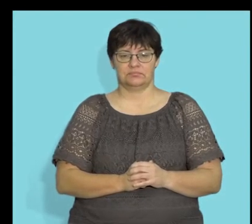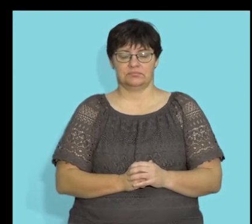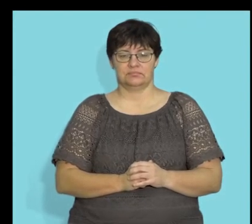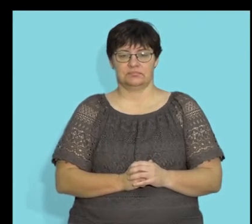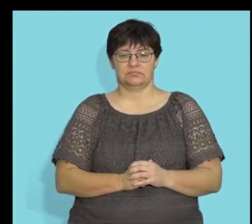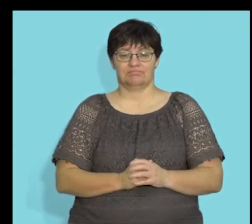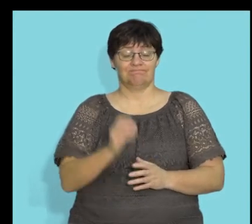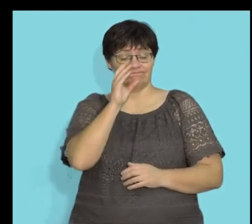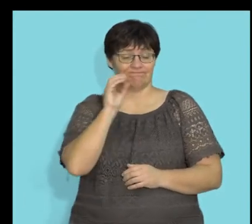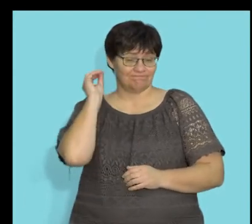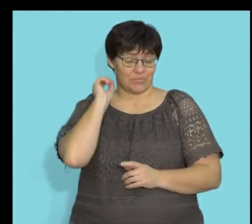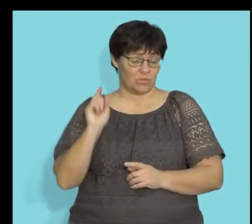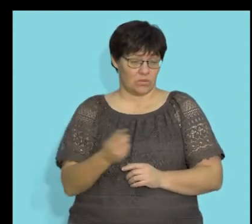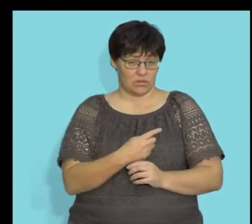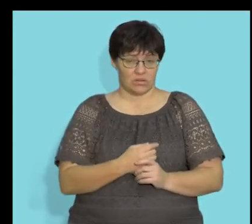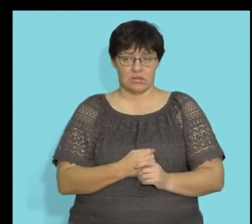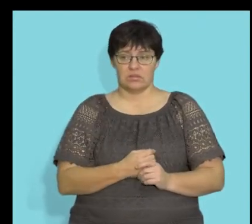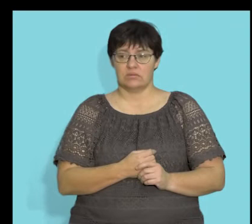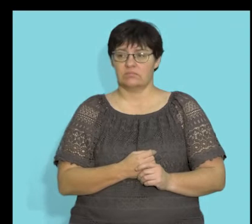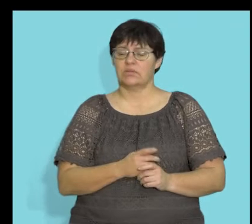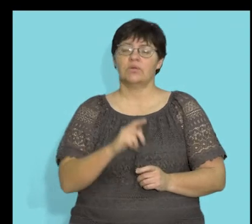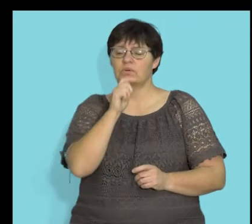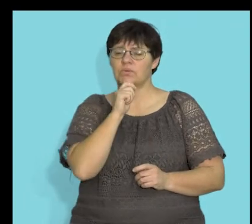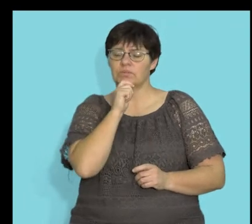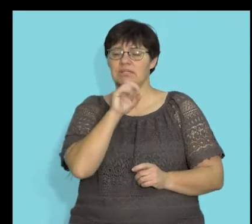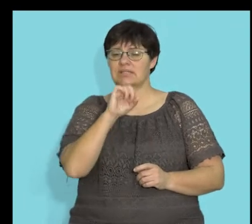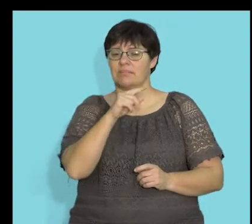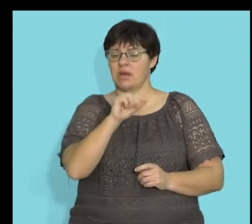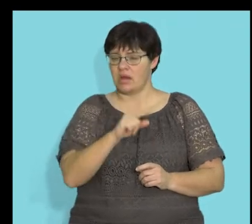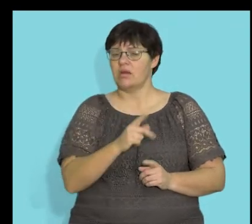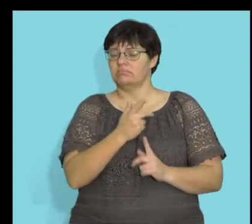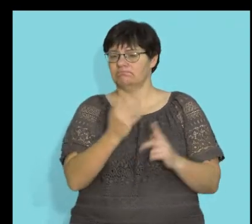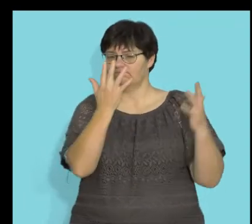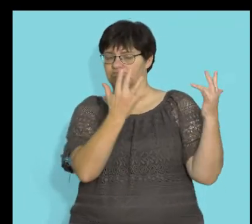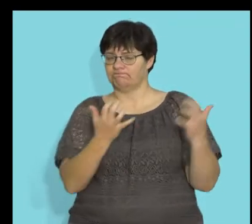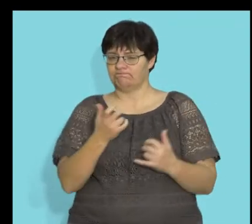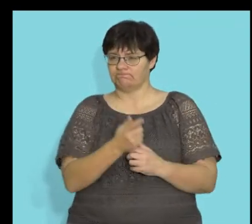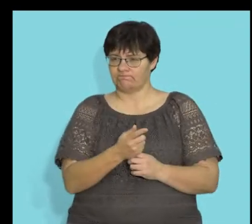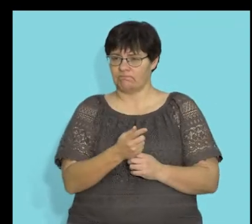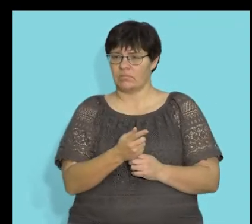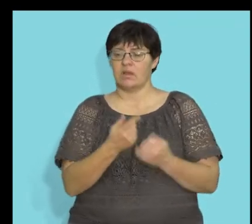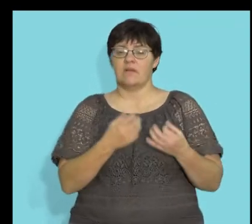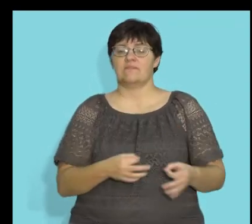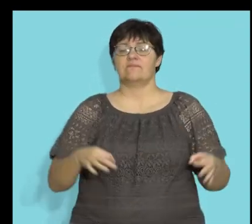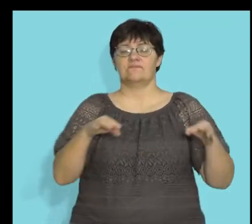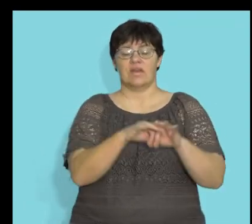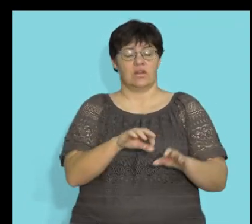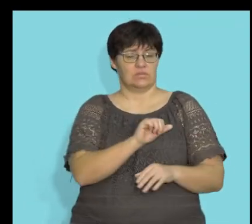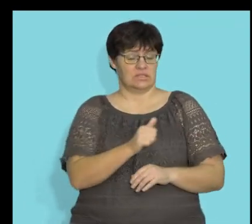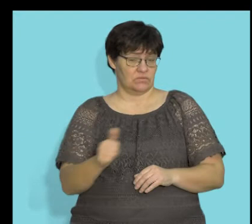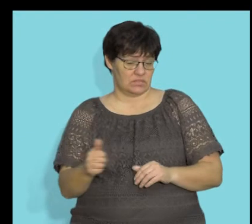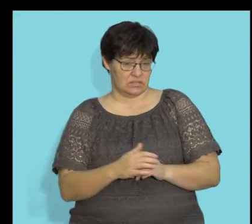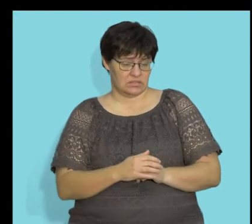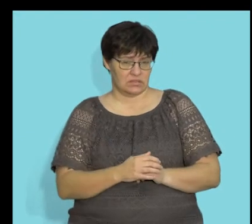So just a reminder, everybody, that when we are using sigma to calculate the value of a